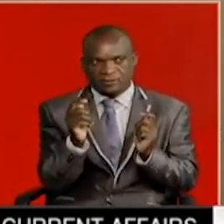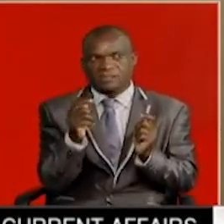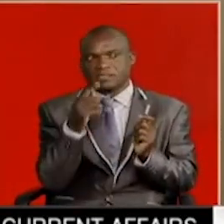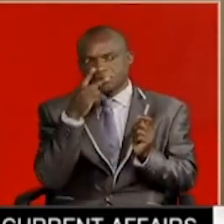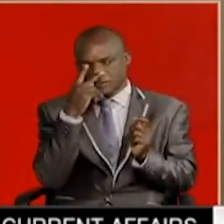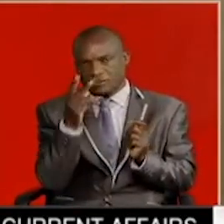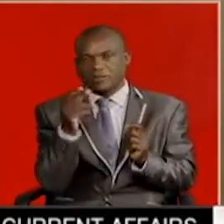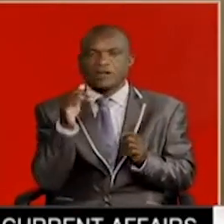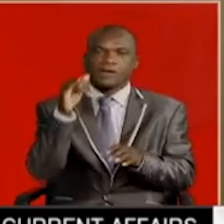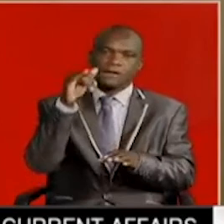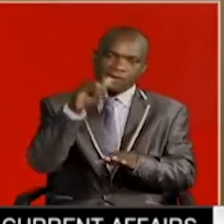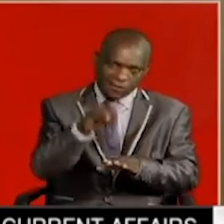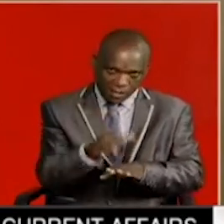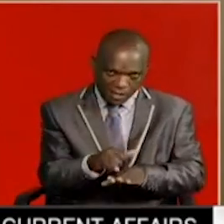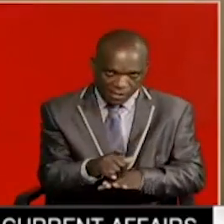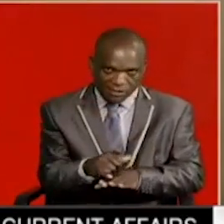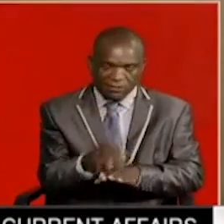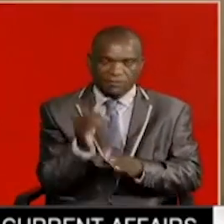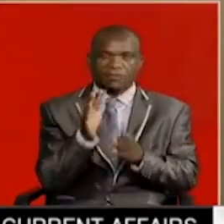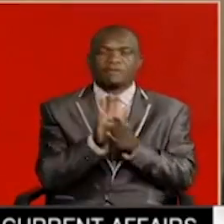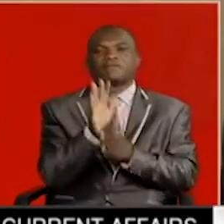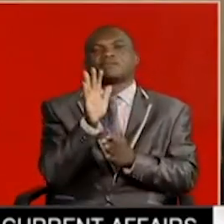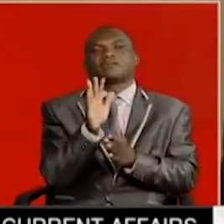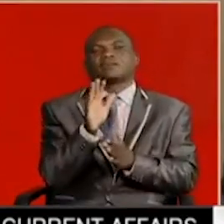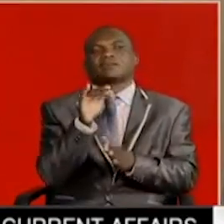it arrived here on the 15th.